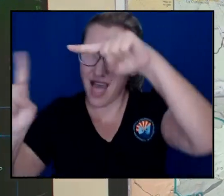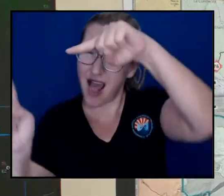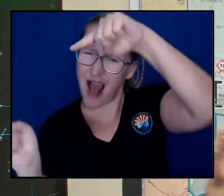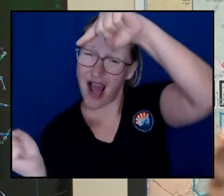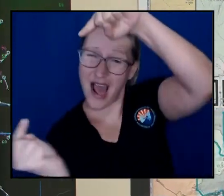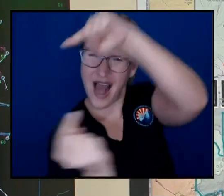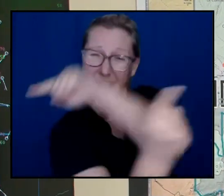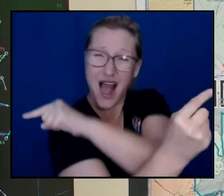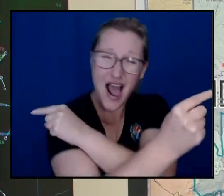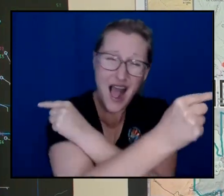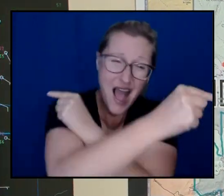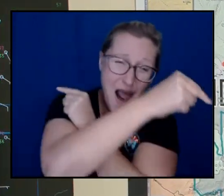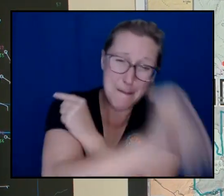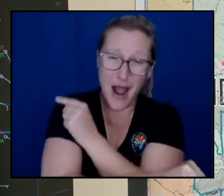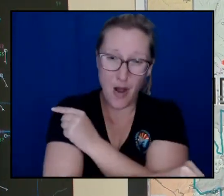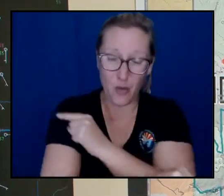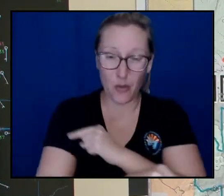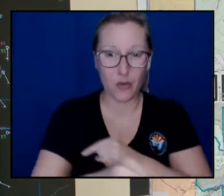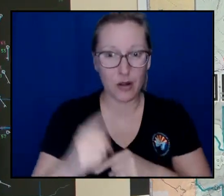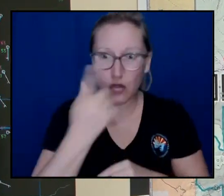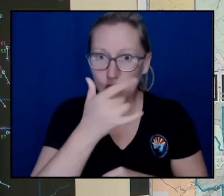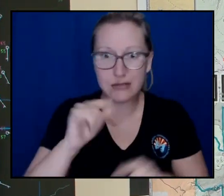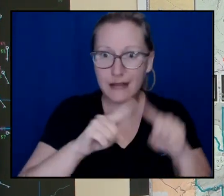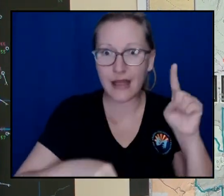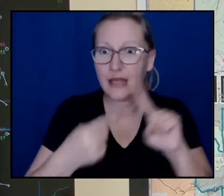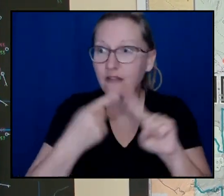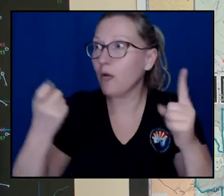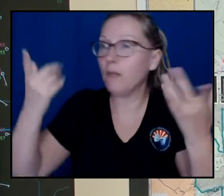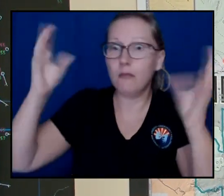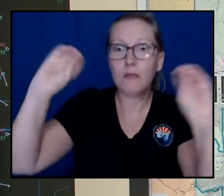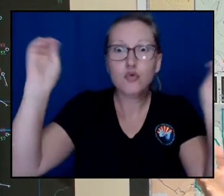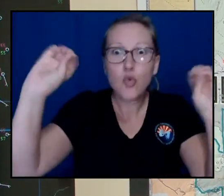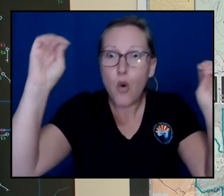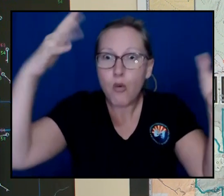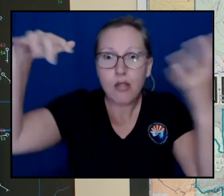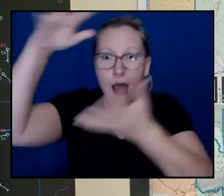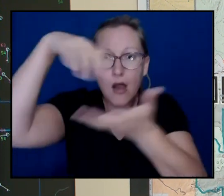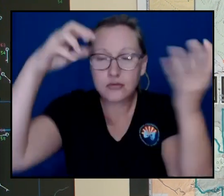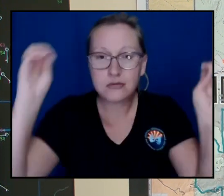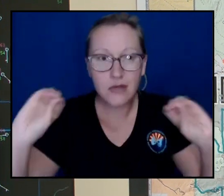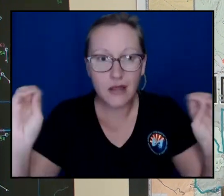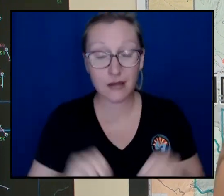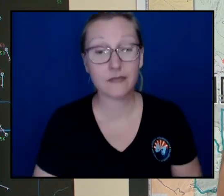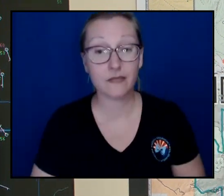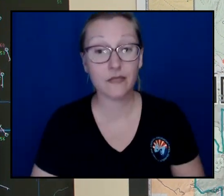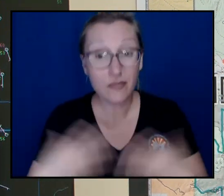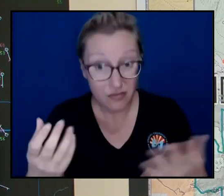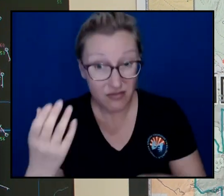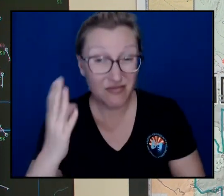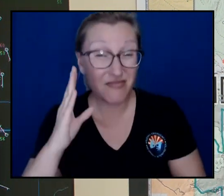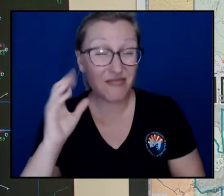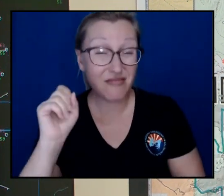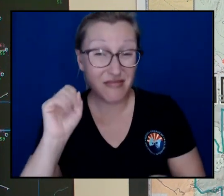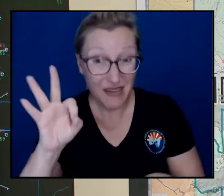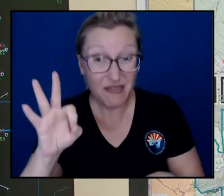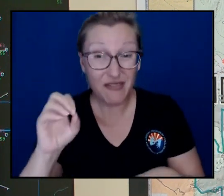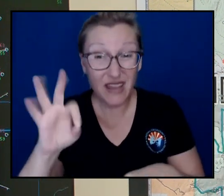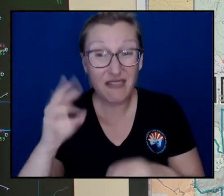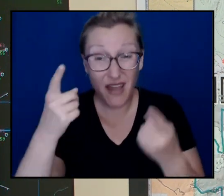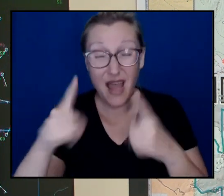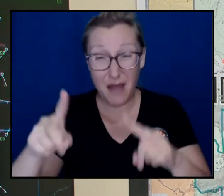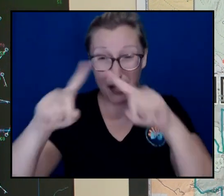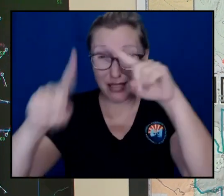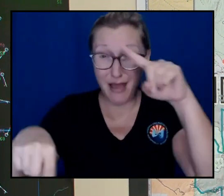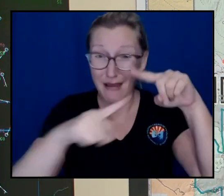land, you're the tallest thing. The best thing to do when you're out there during a lightning storm is to make sure to kind of close the gap between you